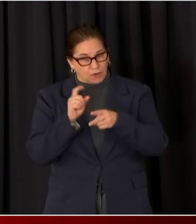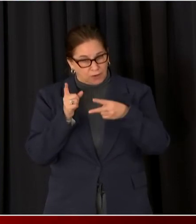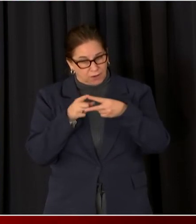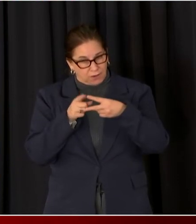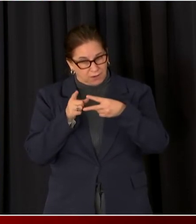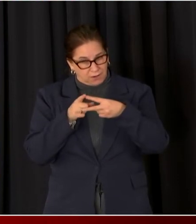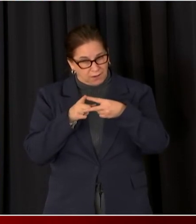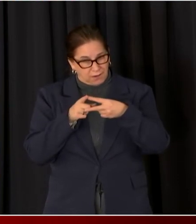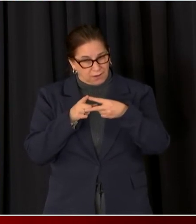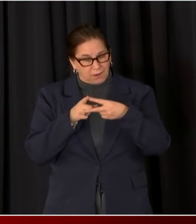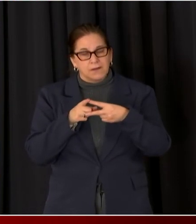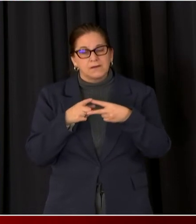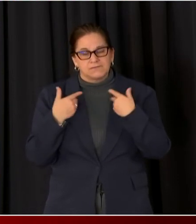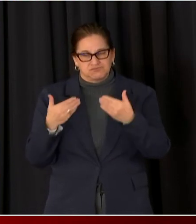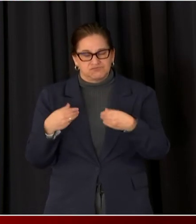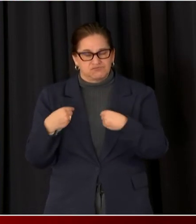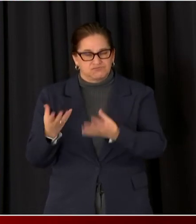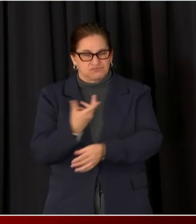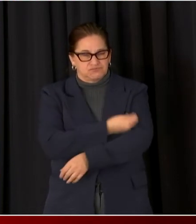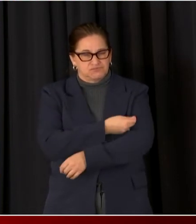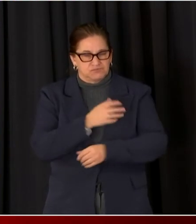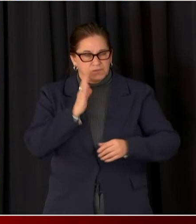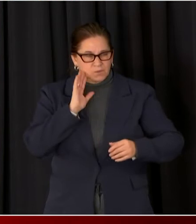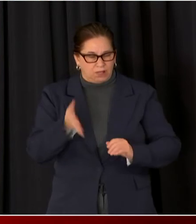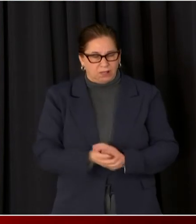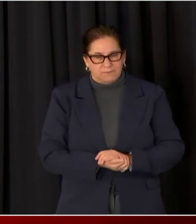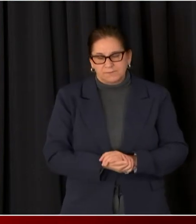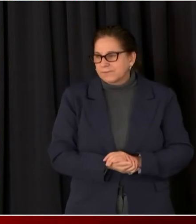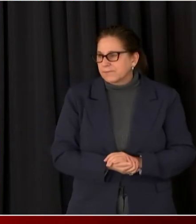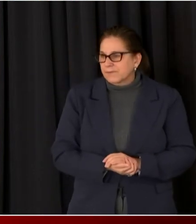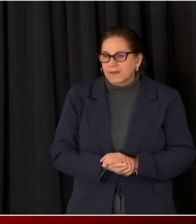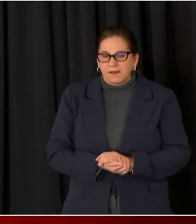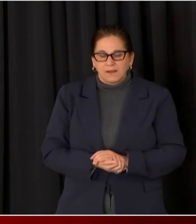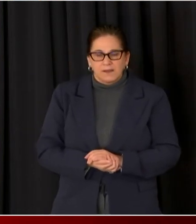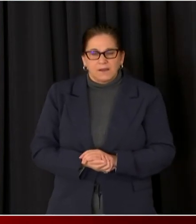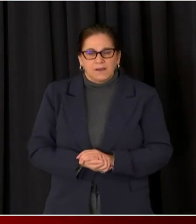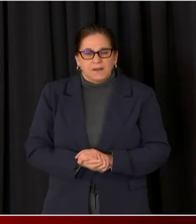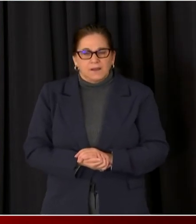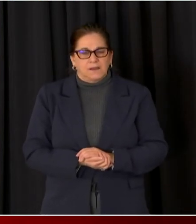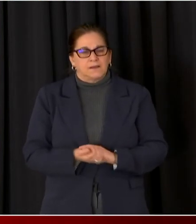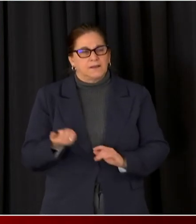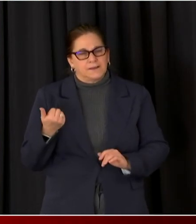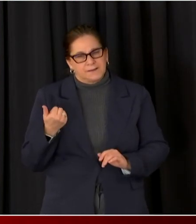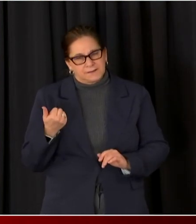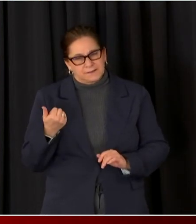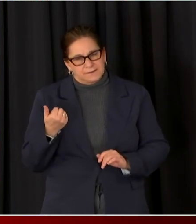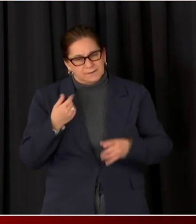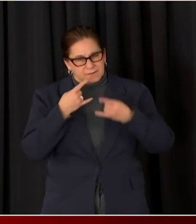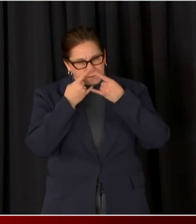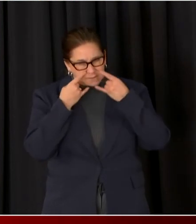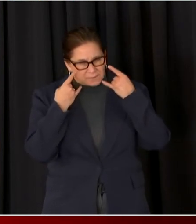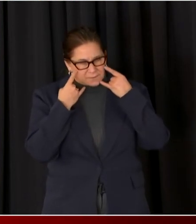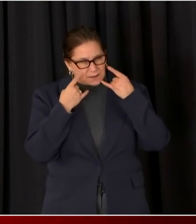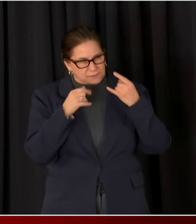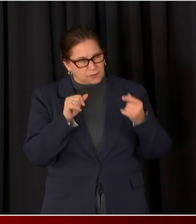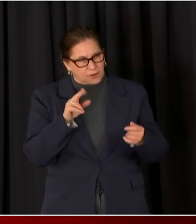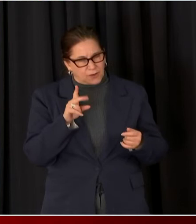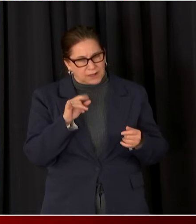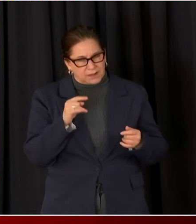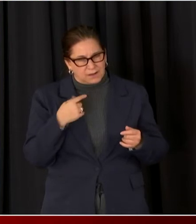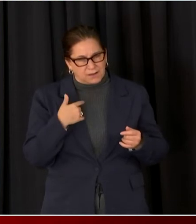Yes. Yeah, some questions about the mask audit. I'm sorry if I missed this at the beginning. Are these indoor or outdoor locations? Are they